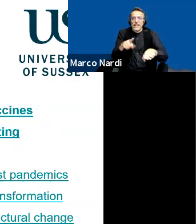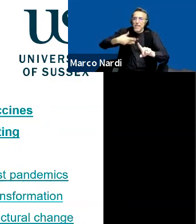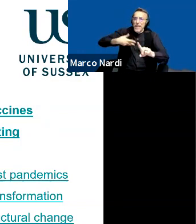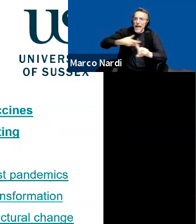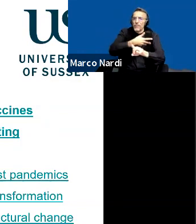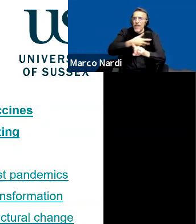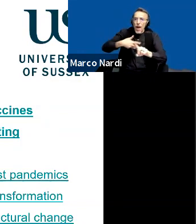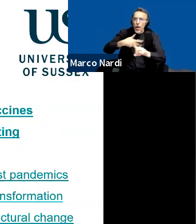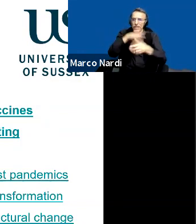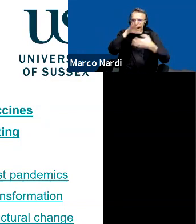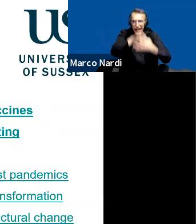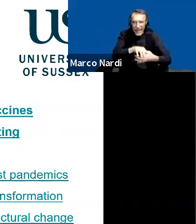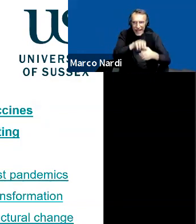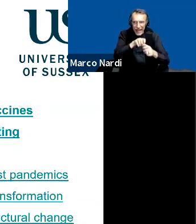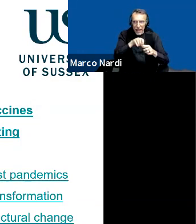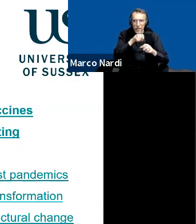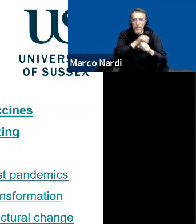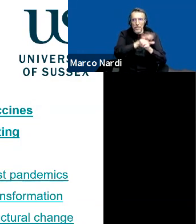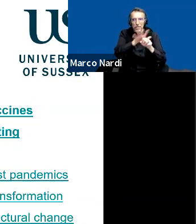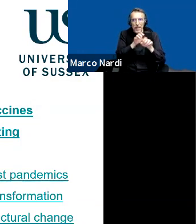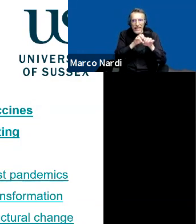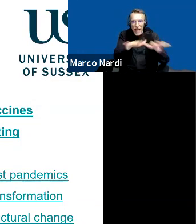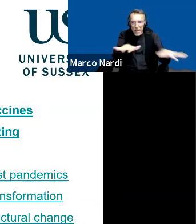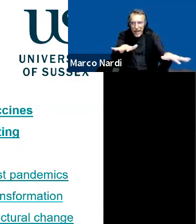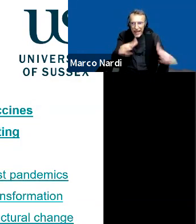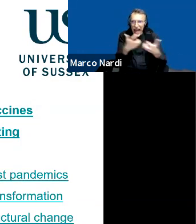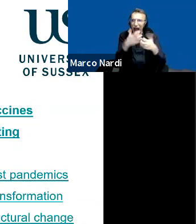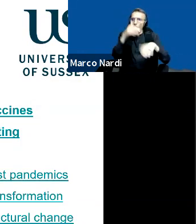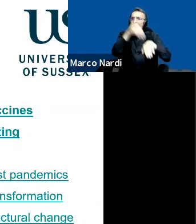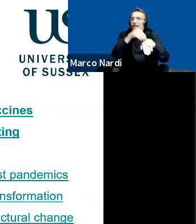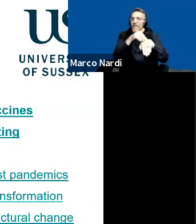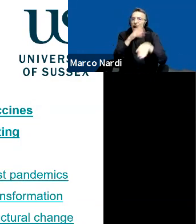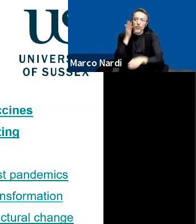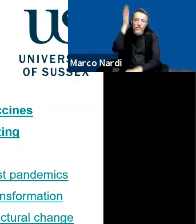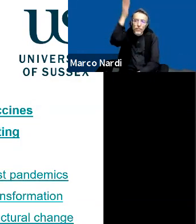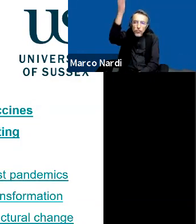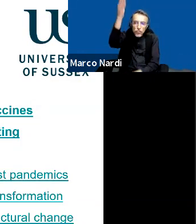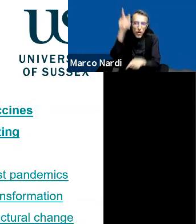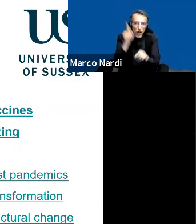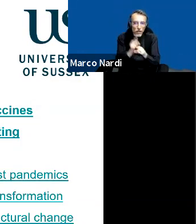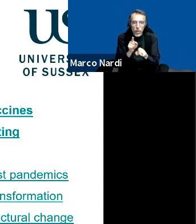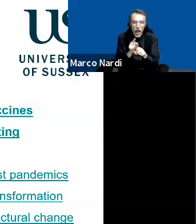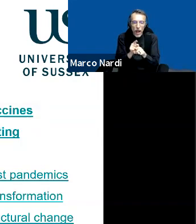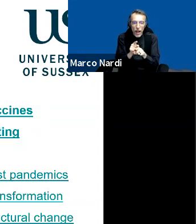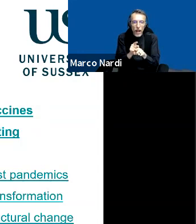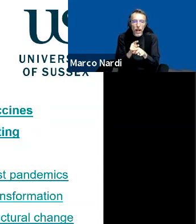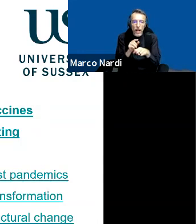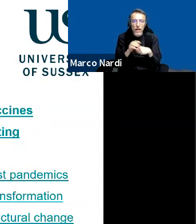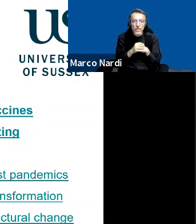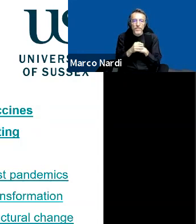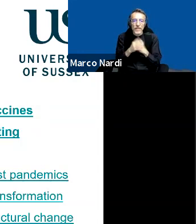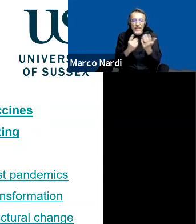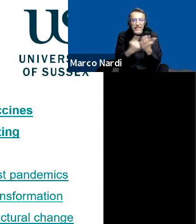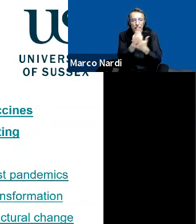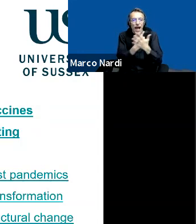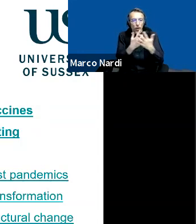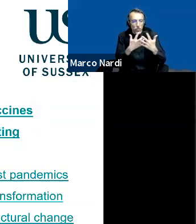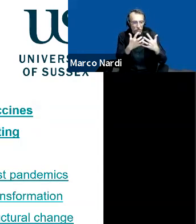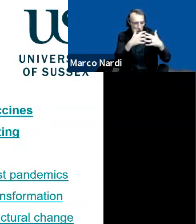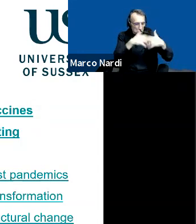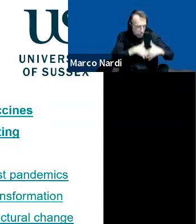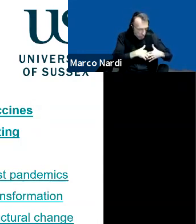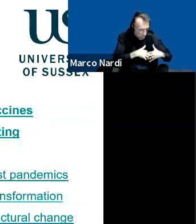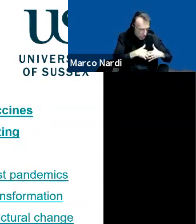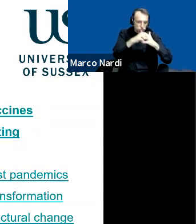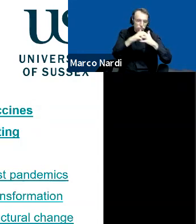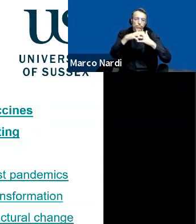to the pandemic and the way in which it may play out in future, very much bearing in mind this phrase we've, I think, agreed on, that it's about building back, building